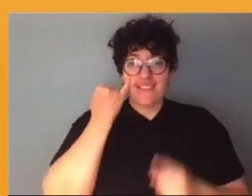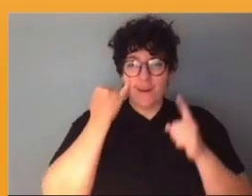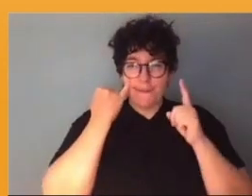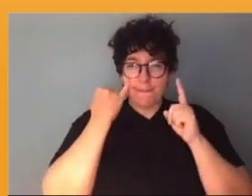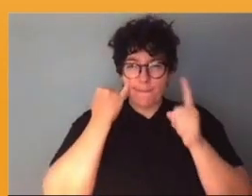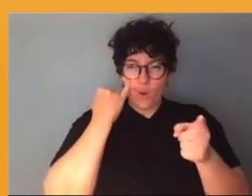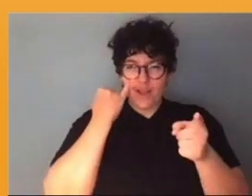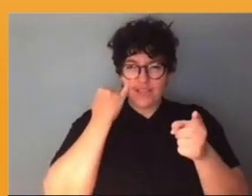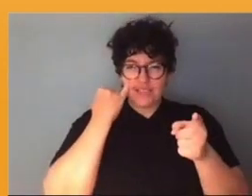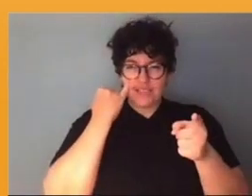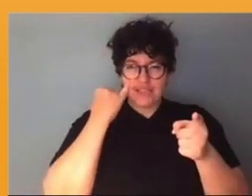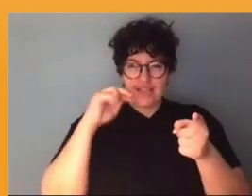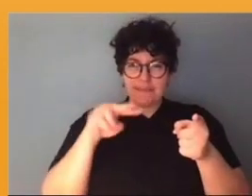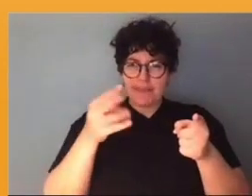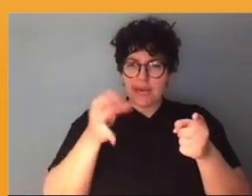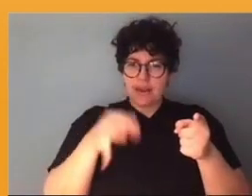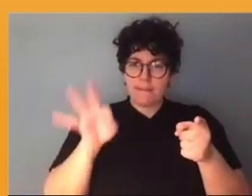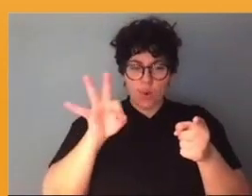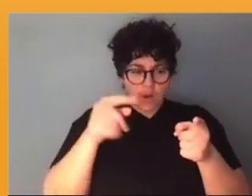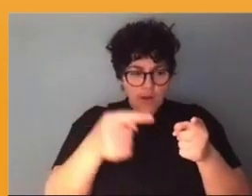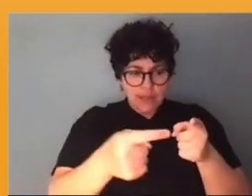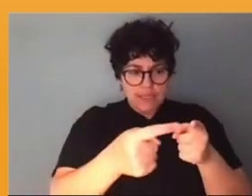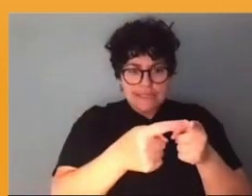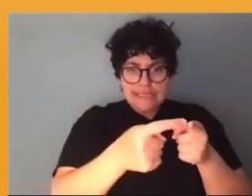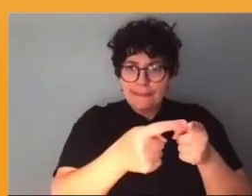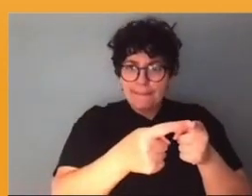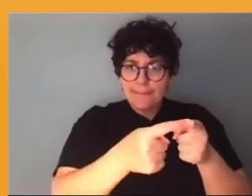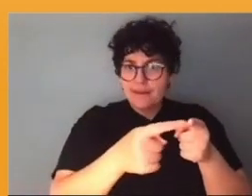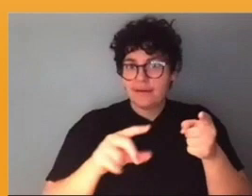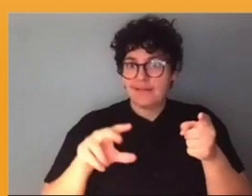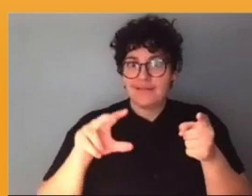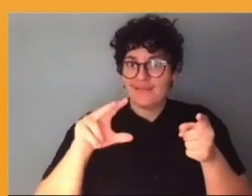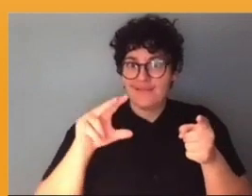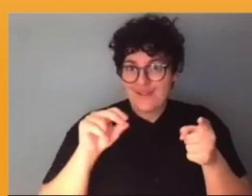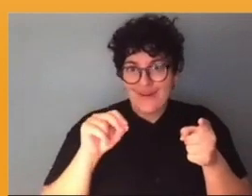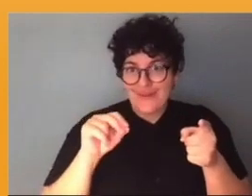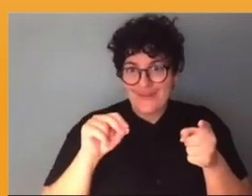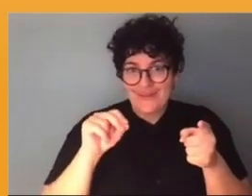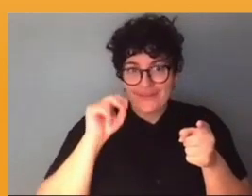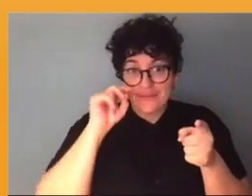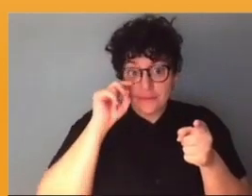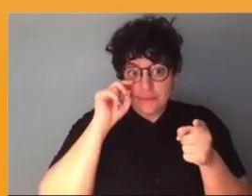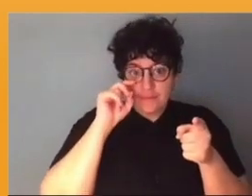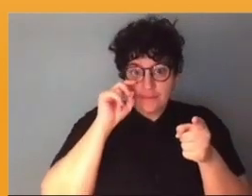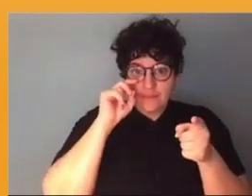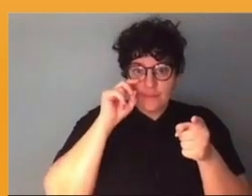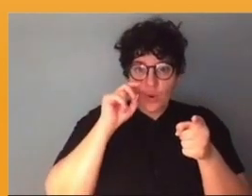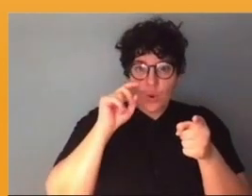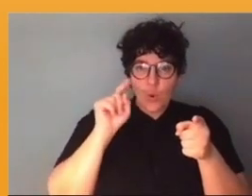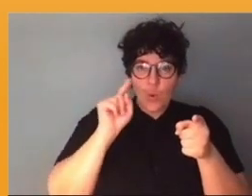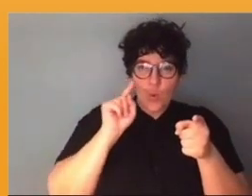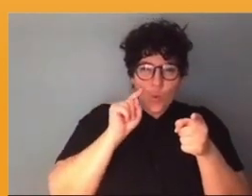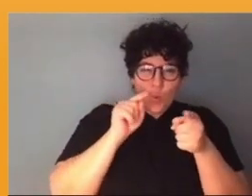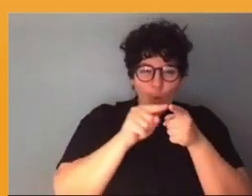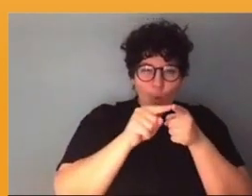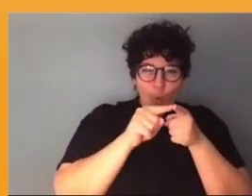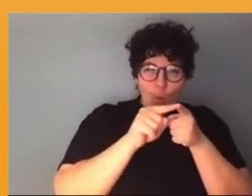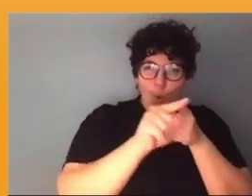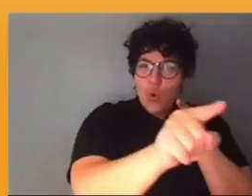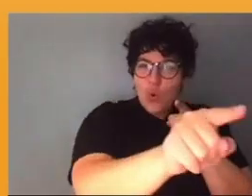of the fingertip. We're always focusing way